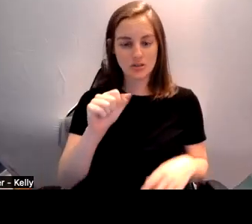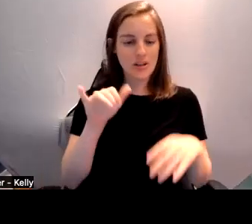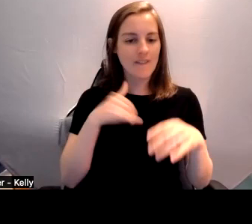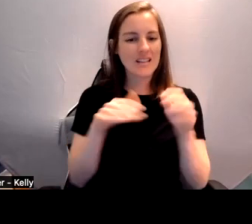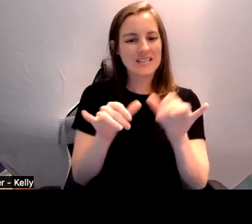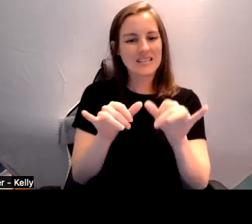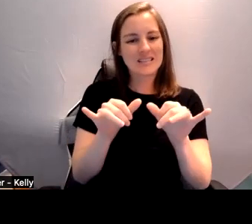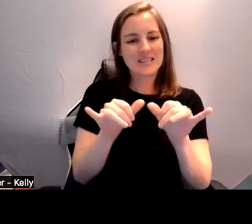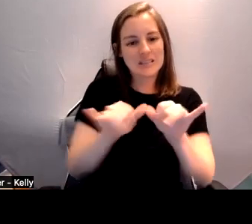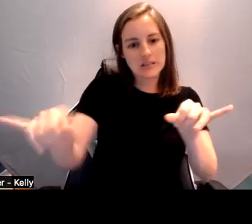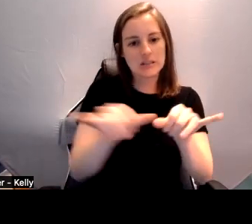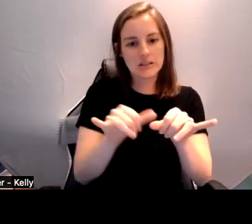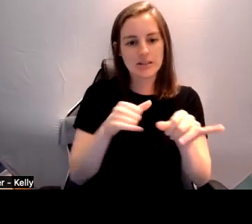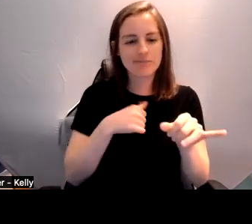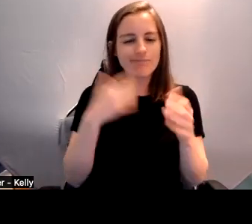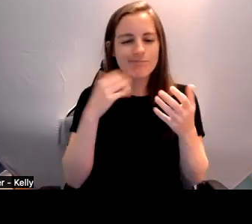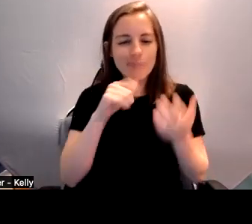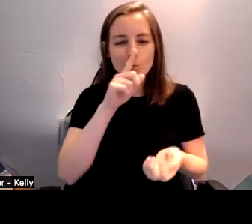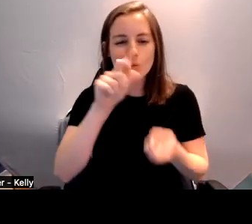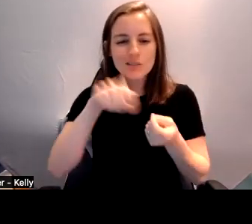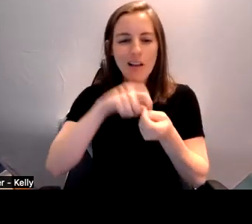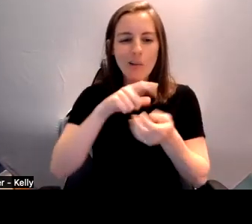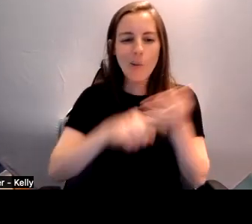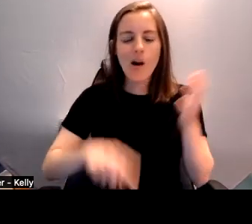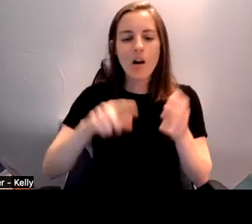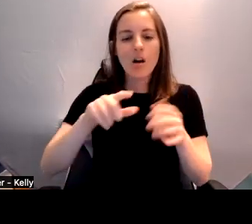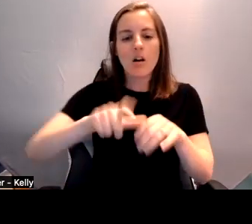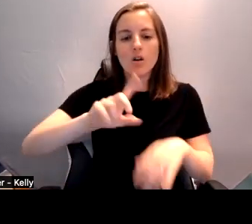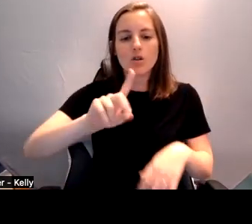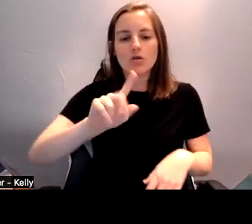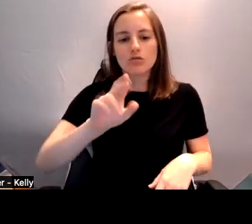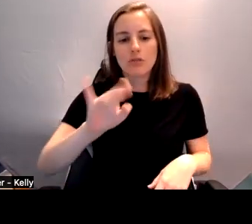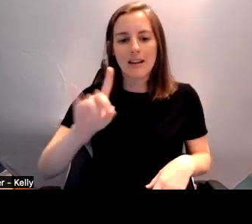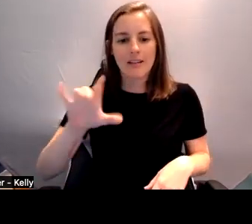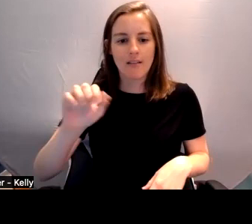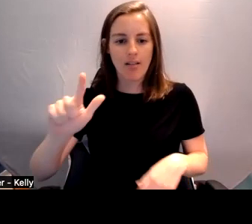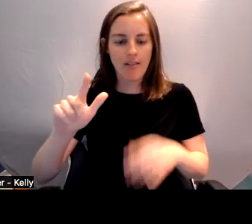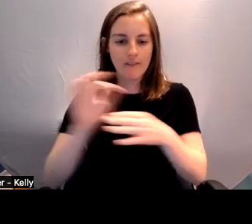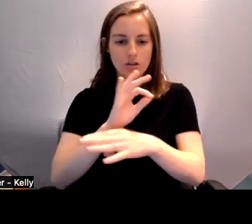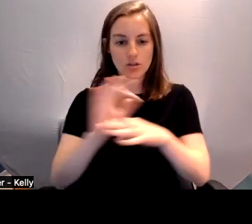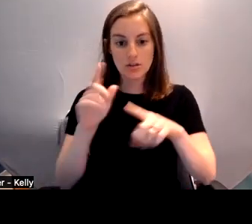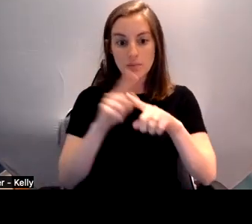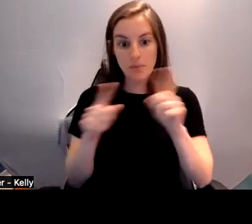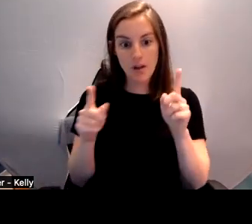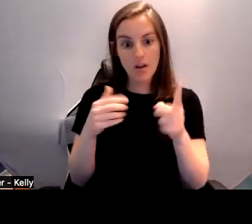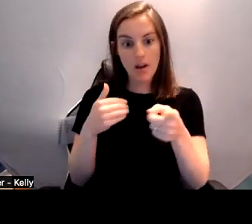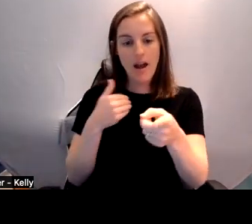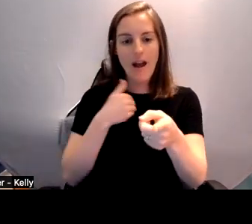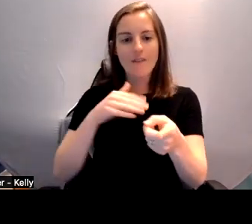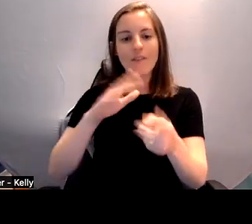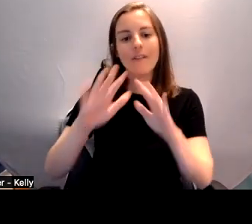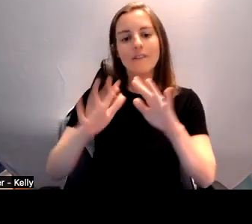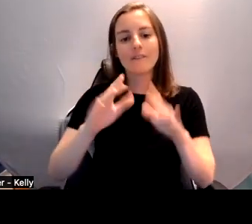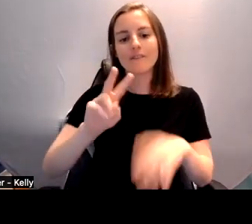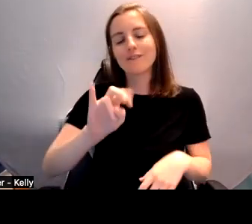are, for distances between backbone atoms. So N, C alpha, C, and oxygen. And there's also a virtual C beta that is calculated as a function of the